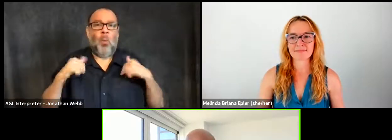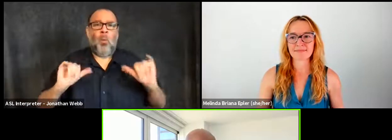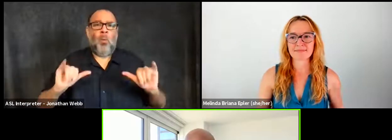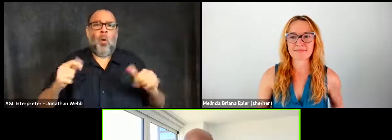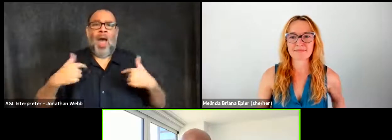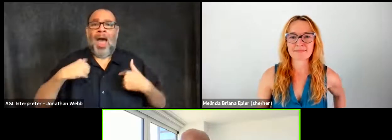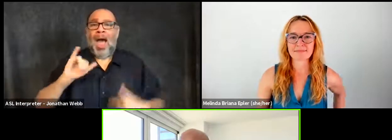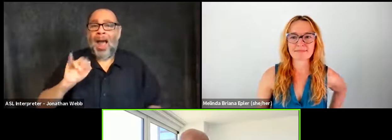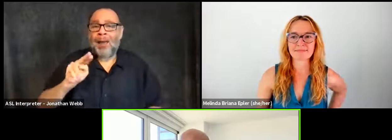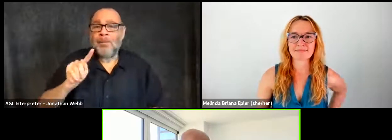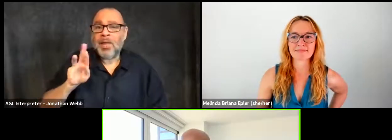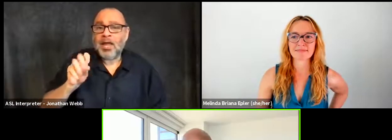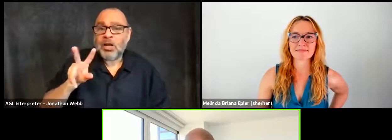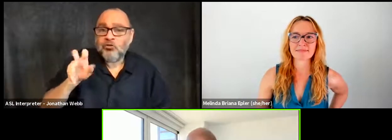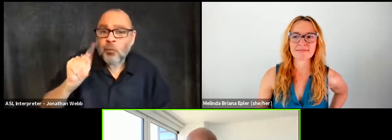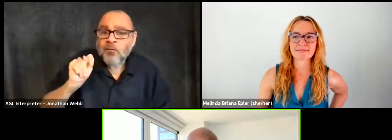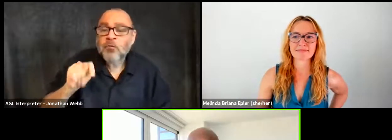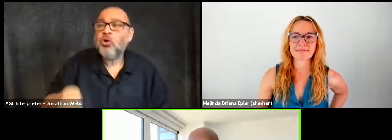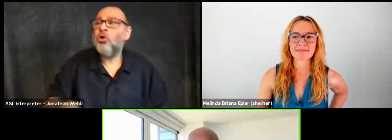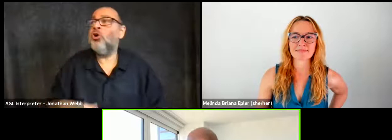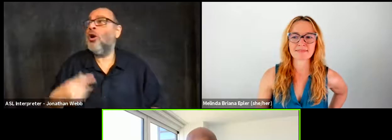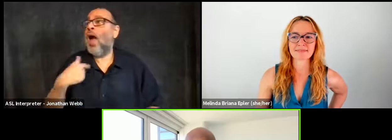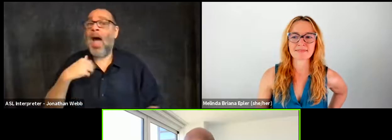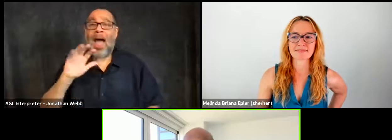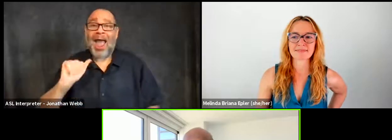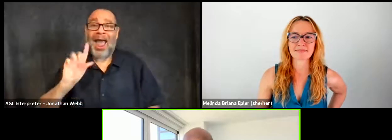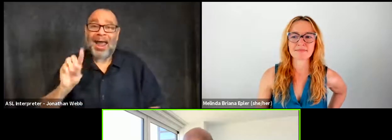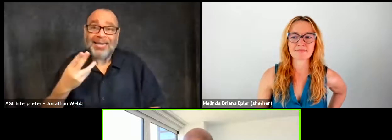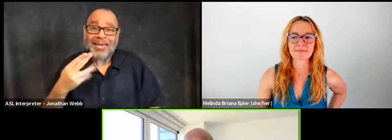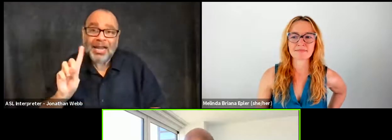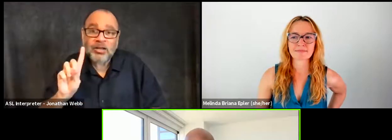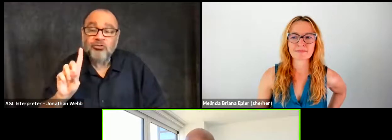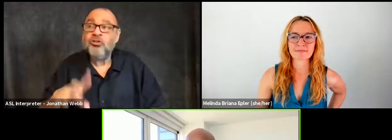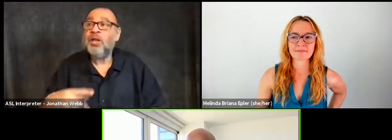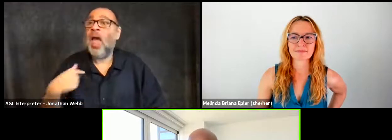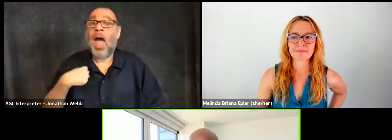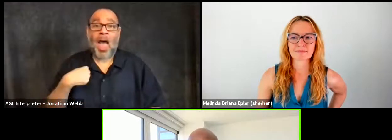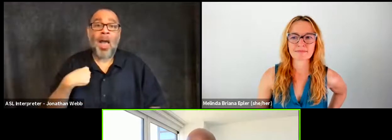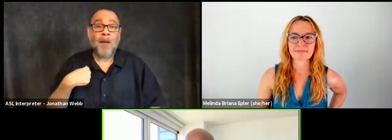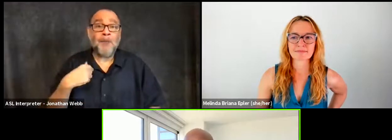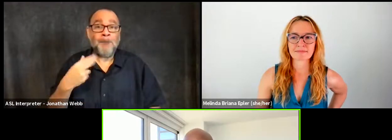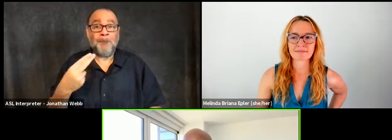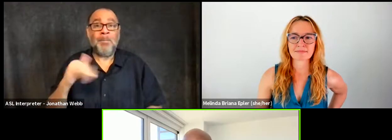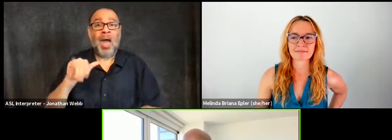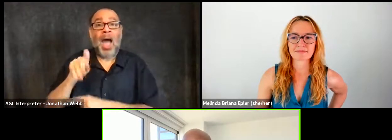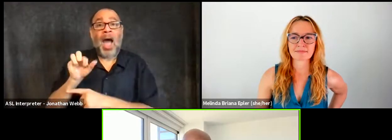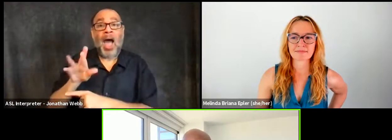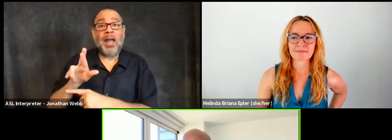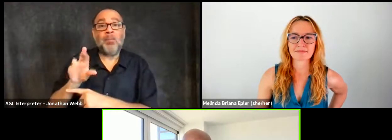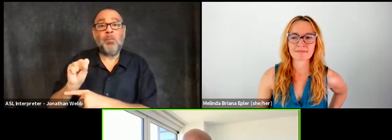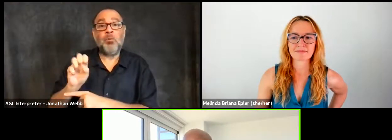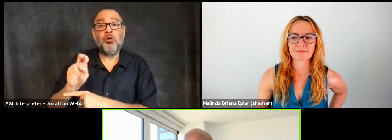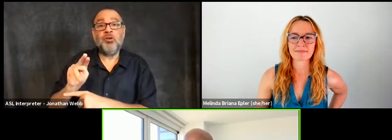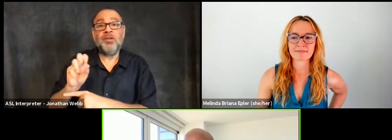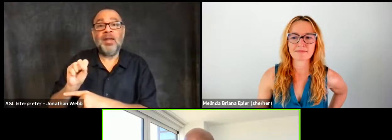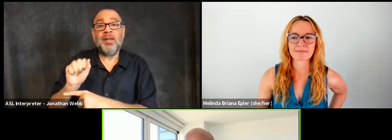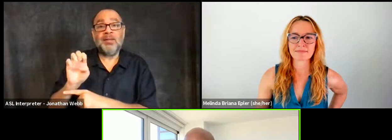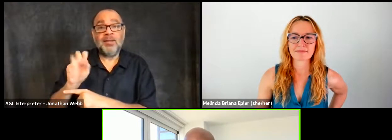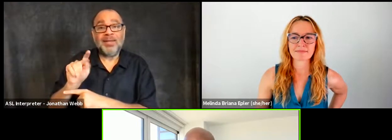I'm hypersensitive. Excuse me, this could be triggering for anyone. Apologies. I'm hypersensitive.